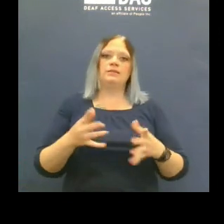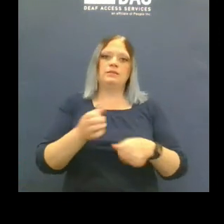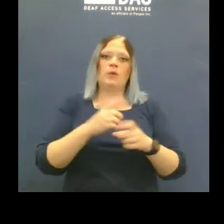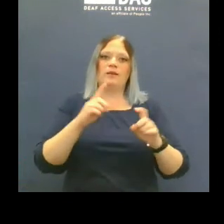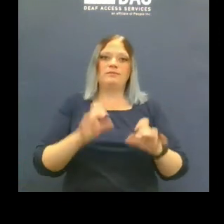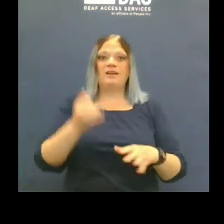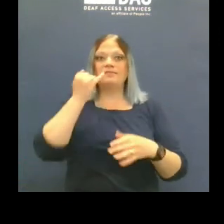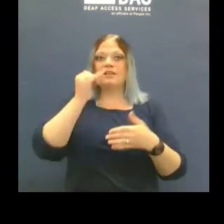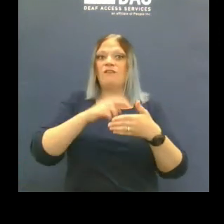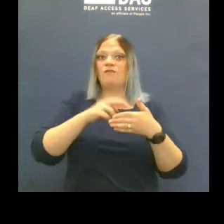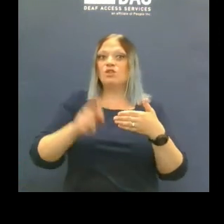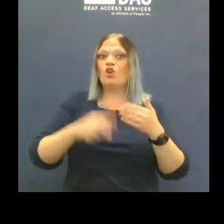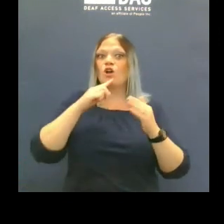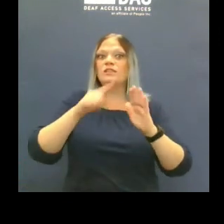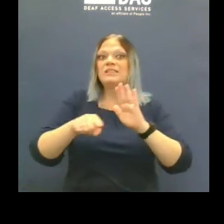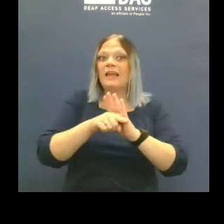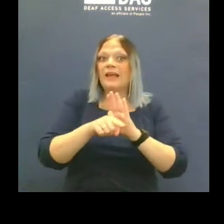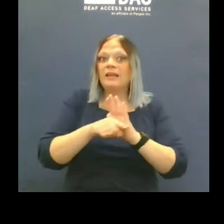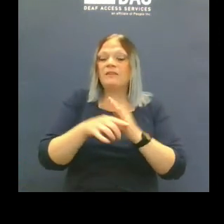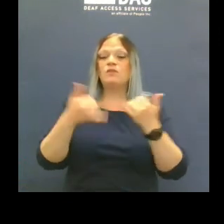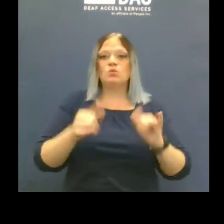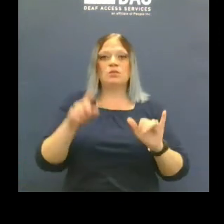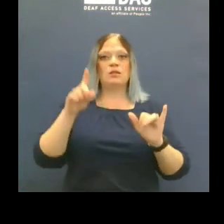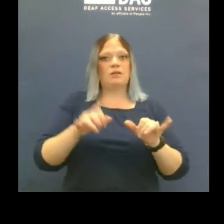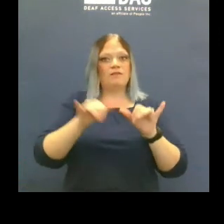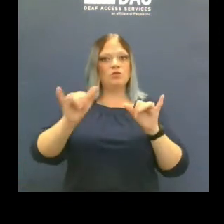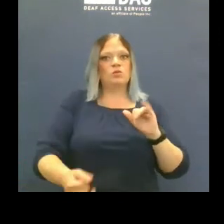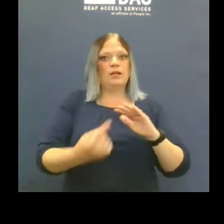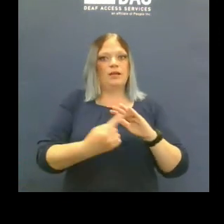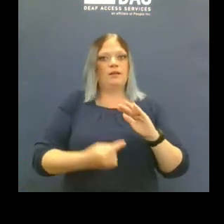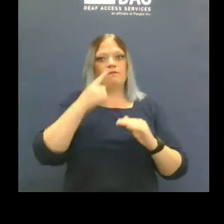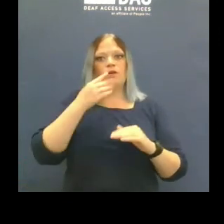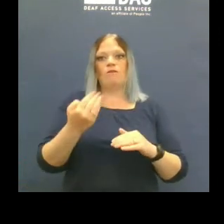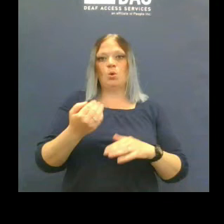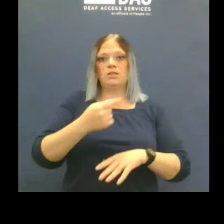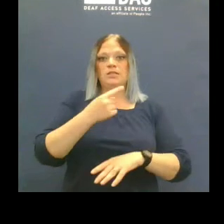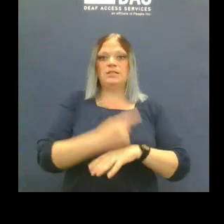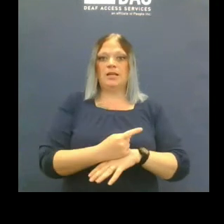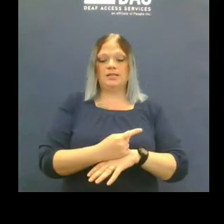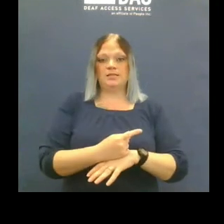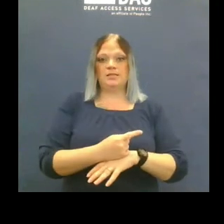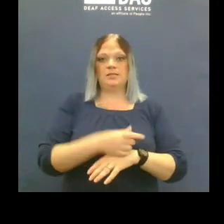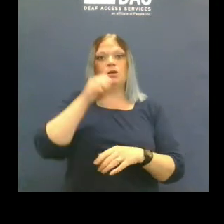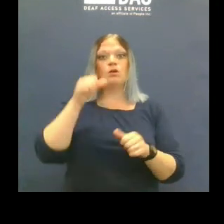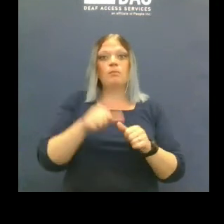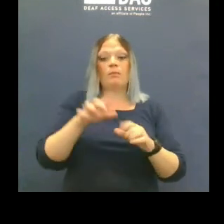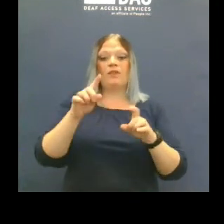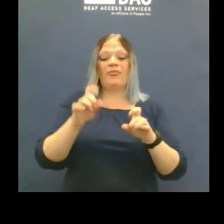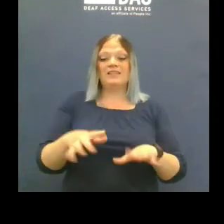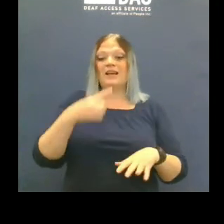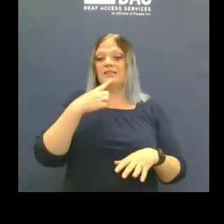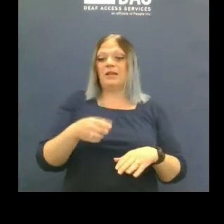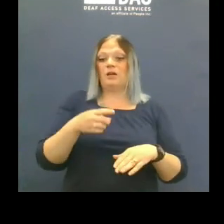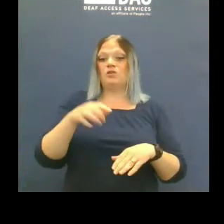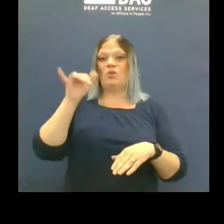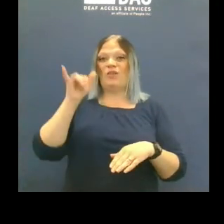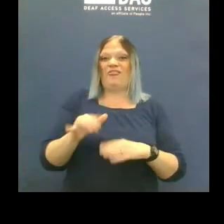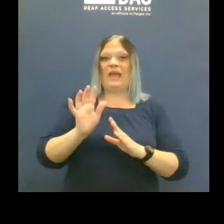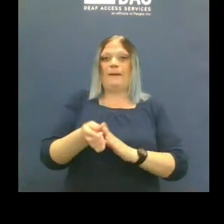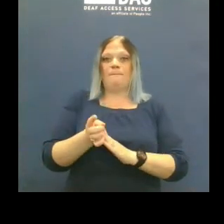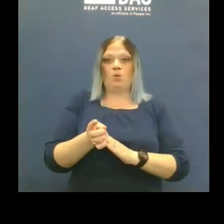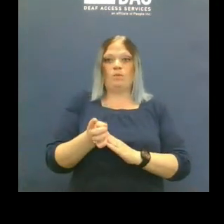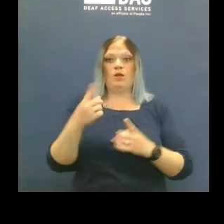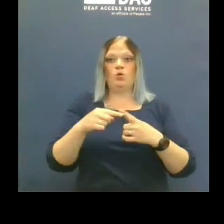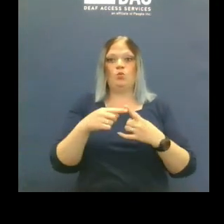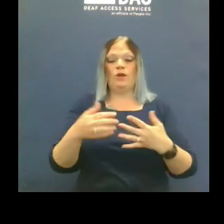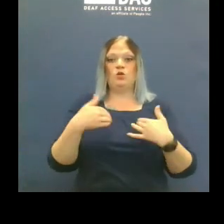if your test result becomes negative, you still need to stay in isolation for 14 days, because remember, that test tells you that at that point in time when you